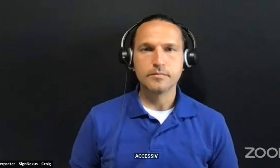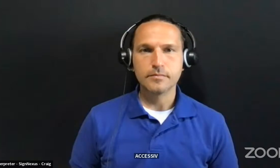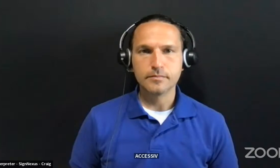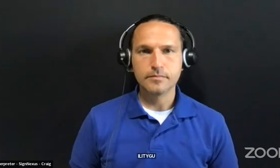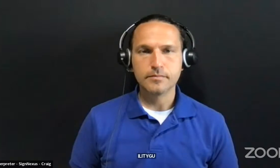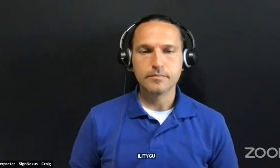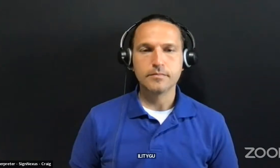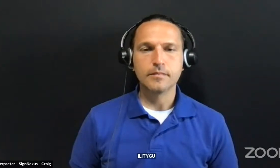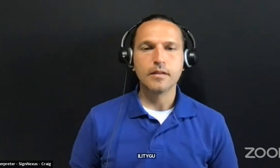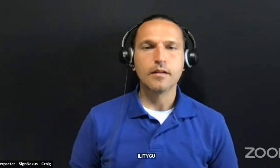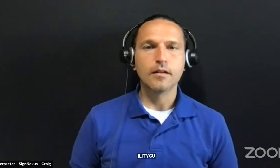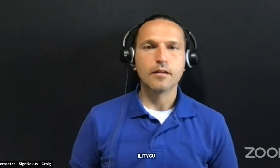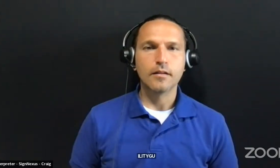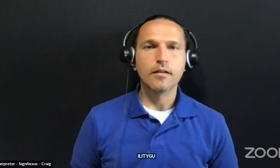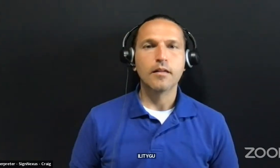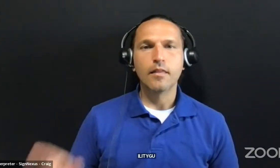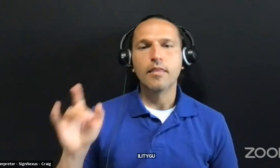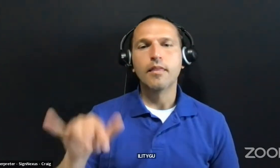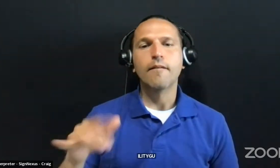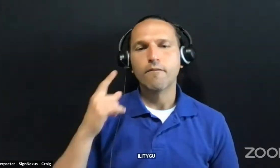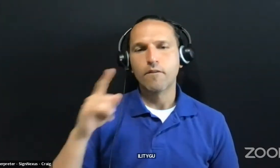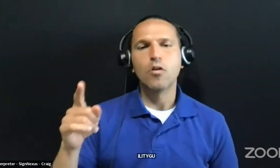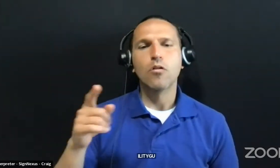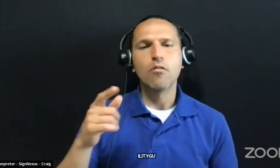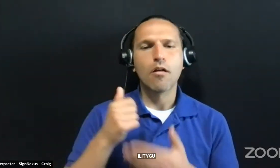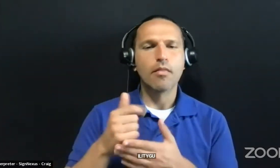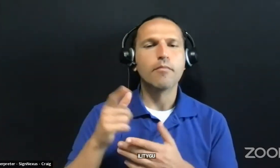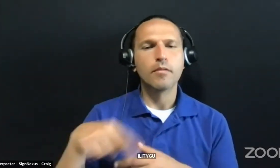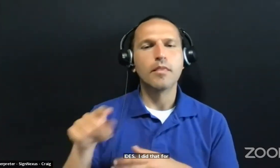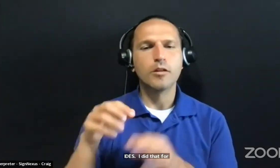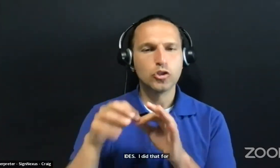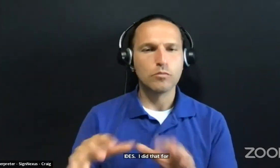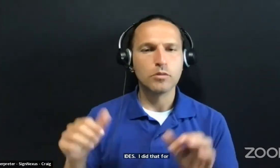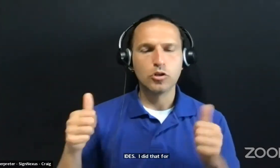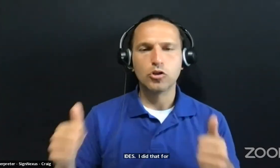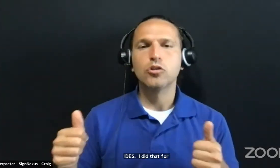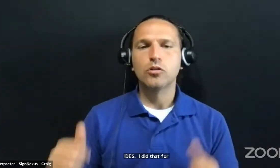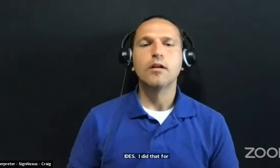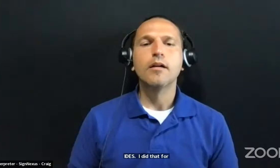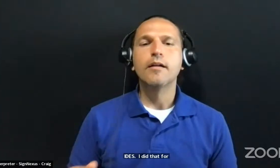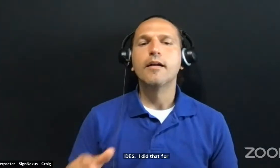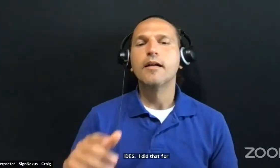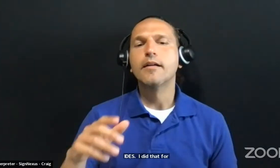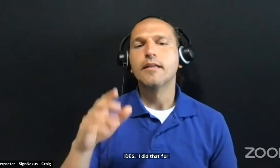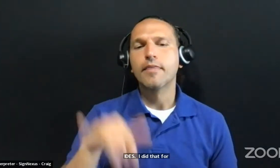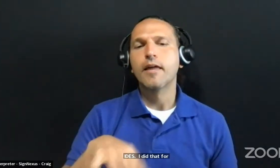ACCESSIBILITYGUIDES. I did that for the interpreters. So yeah,